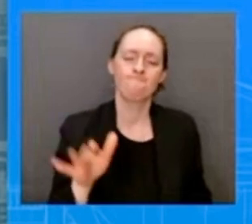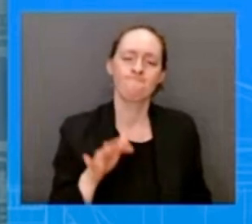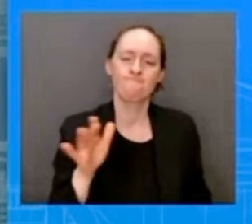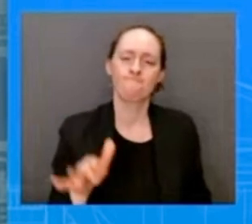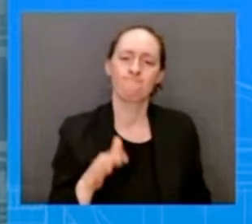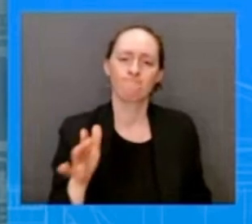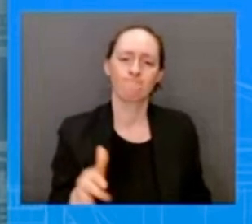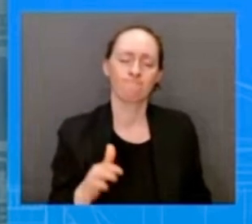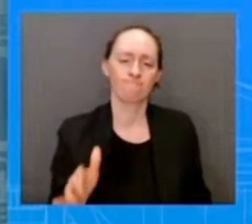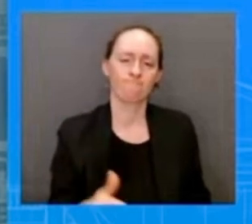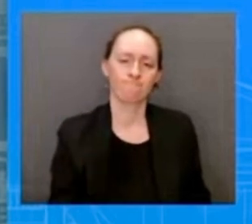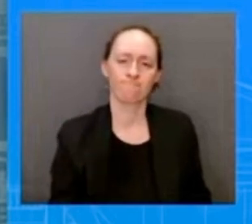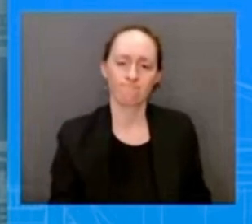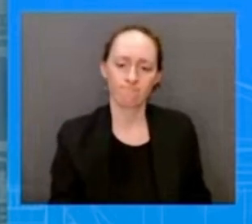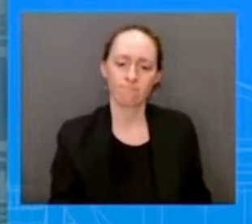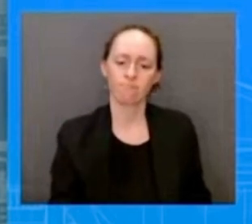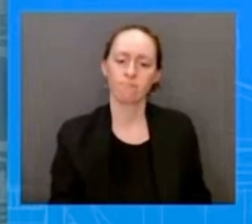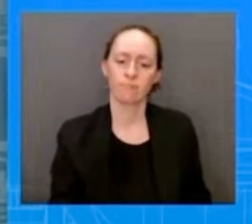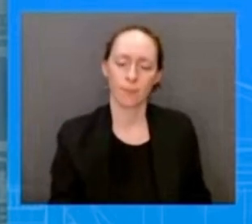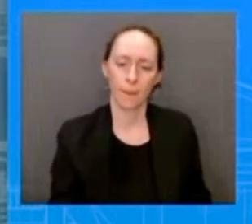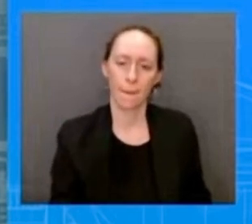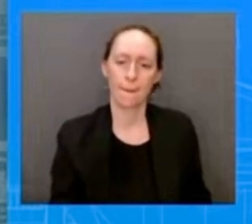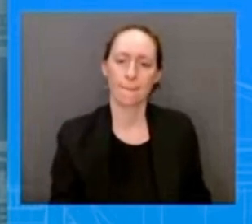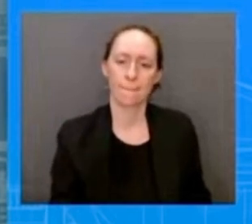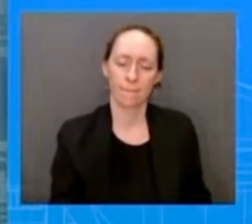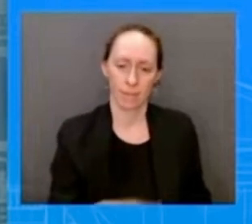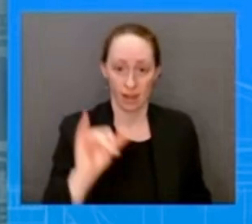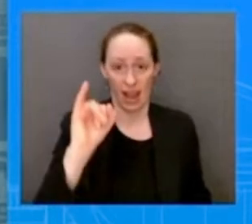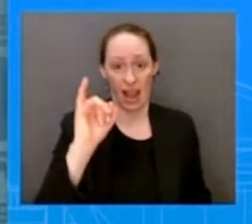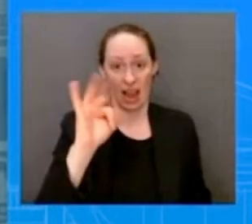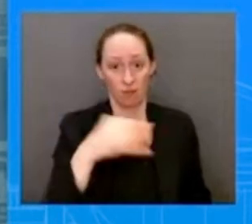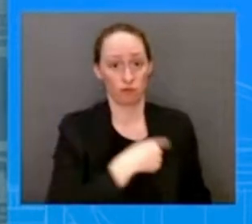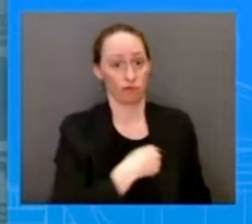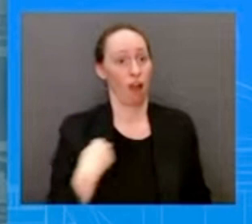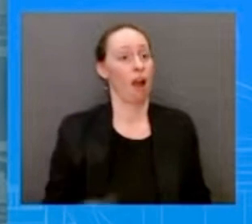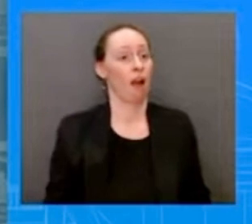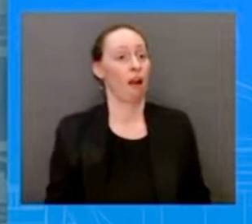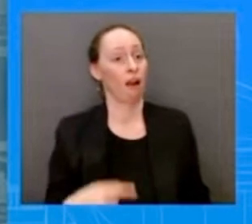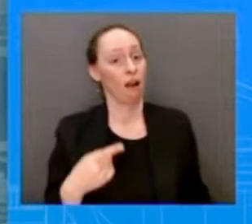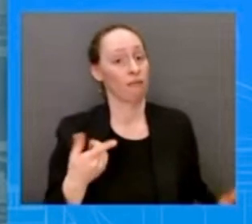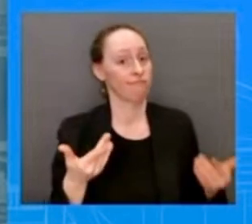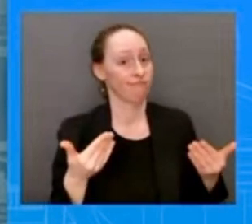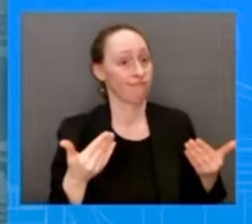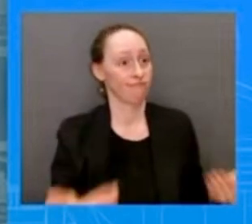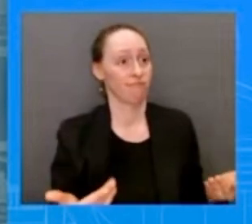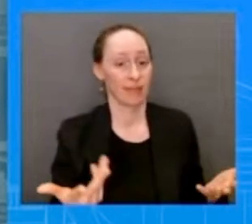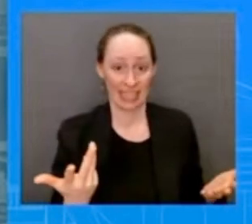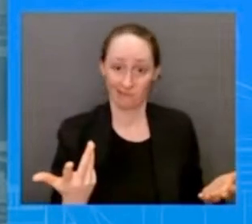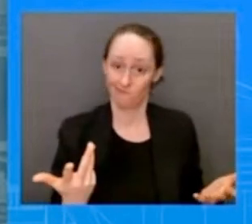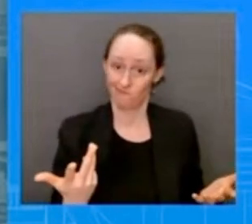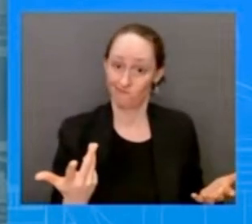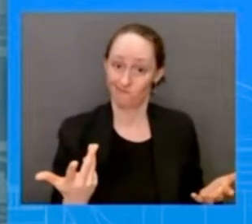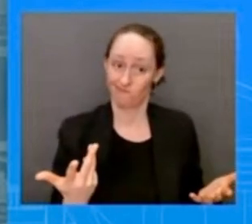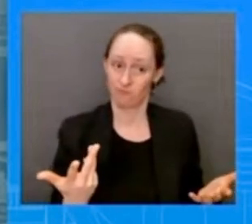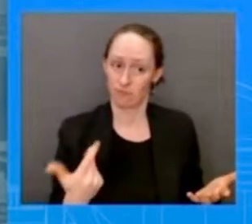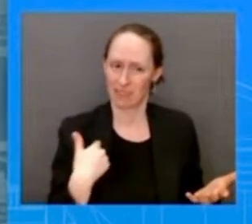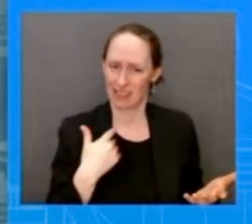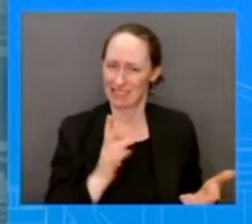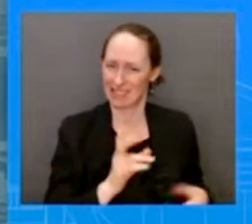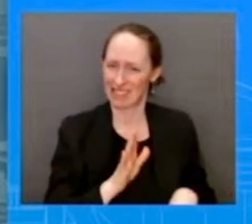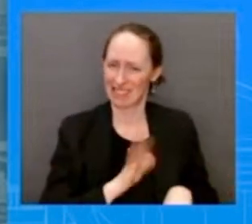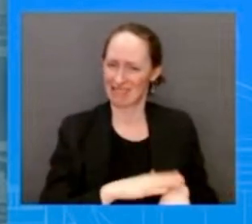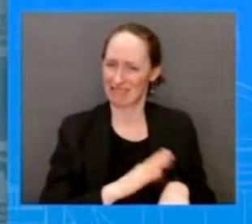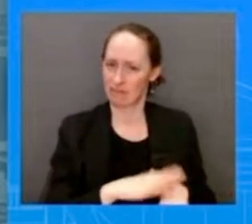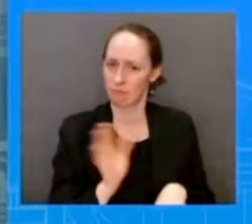in that direction. But ultimately, it's their choice to make, and we really strongly urge them to make the right choice here. Okay. Thanks,